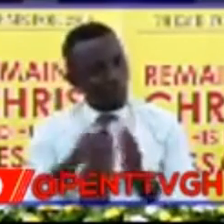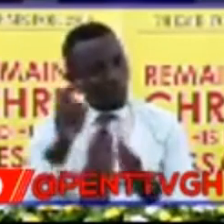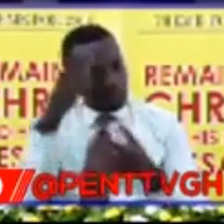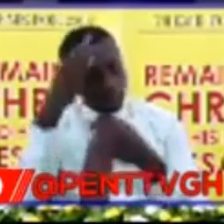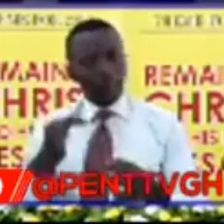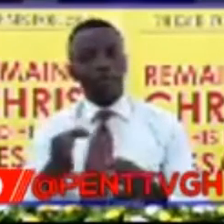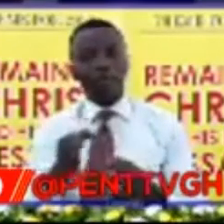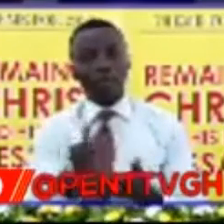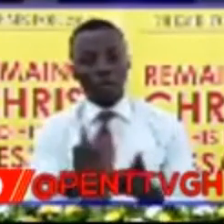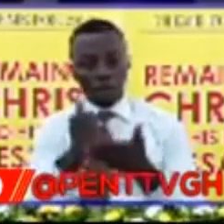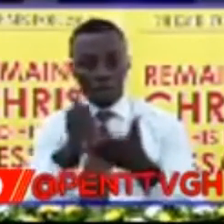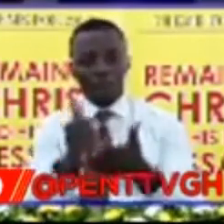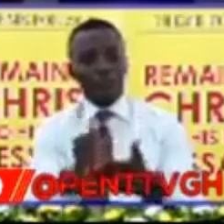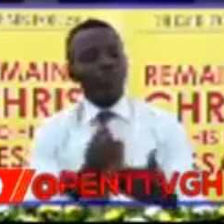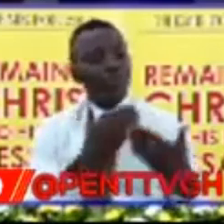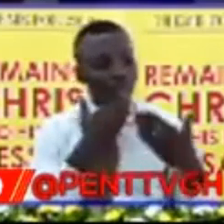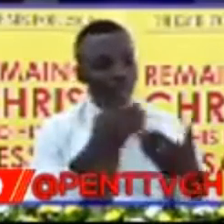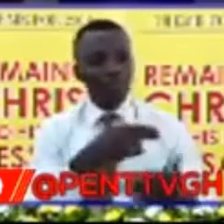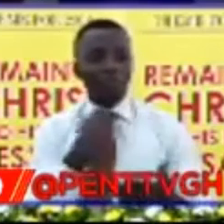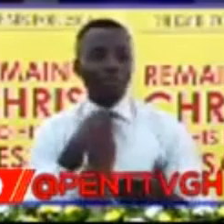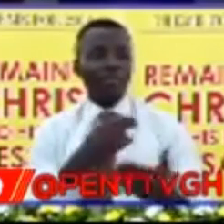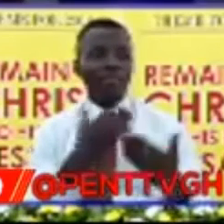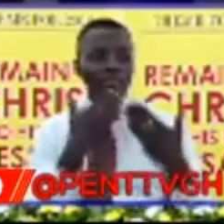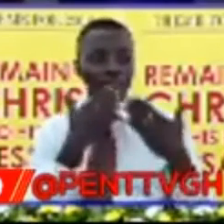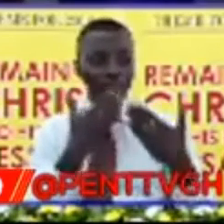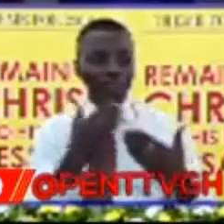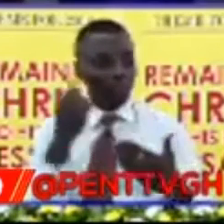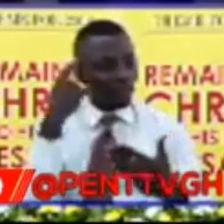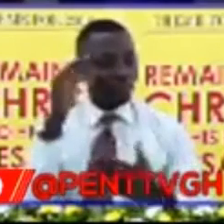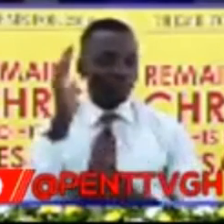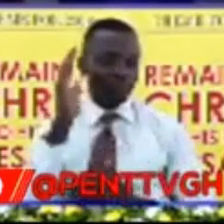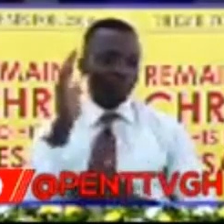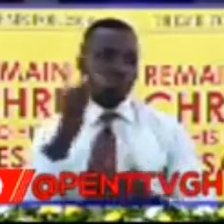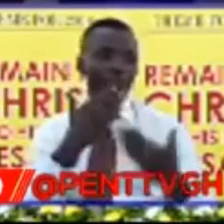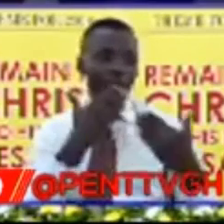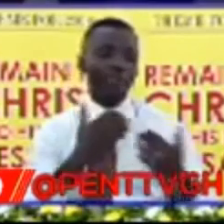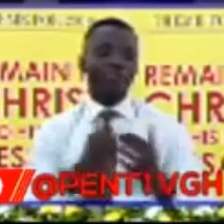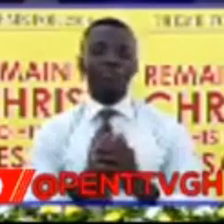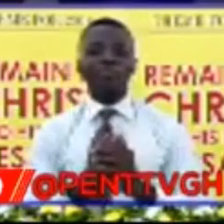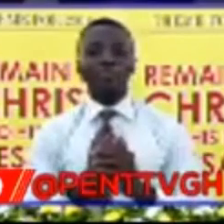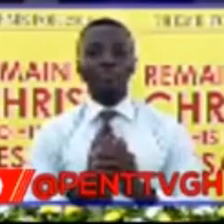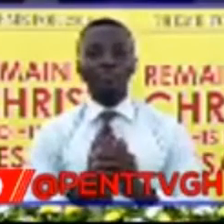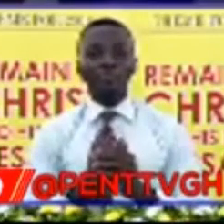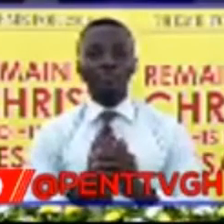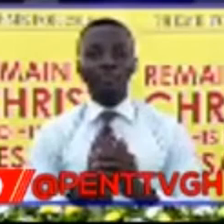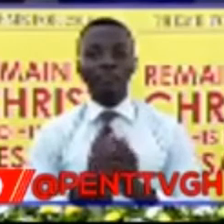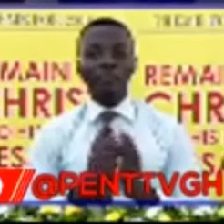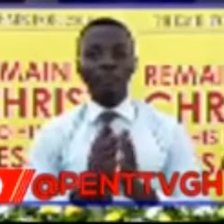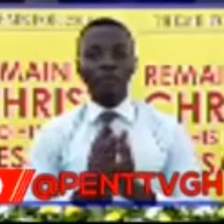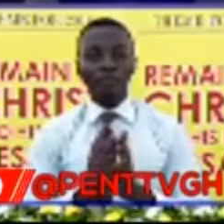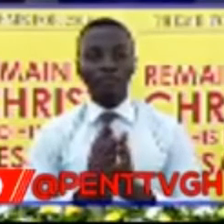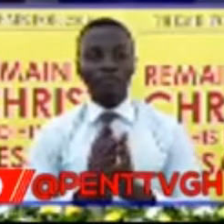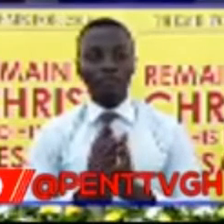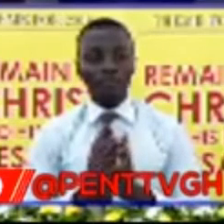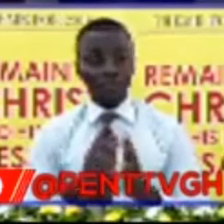decisions. We want to thank him very, very much for the presentation. When he said that, look at